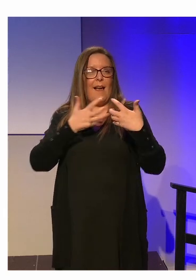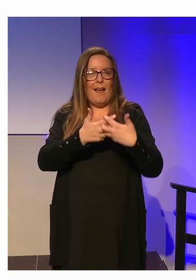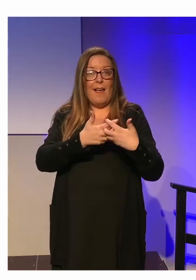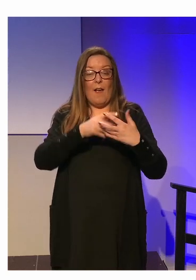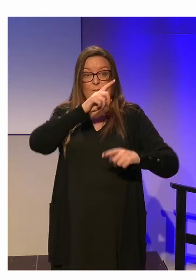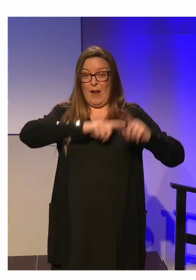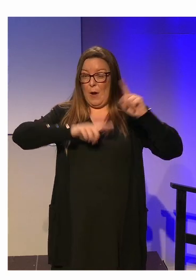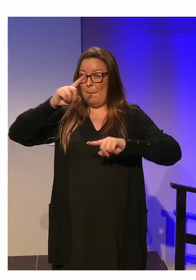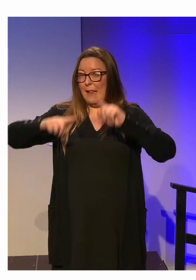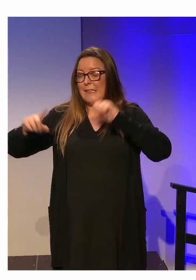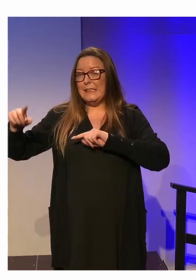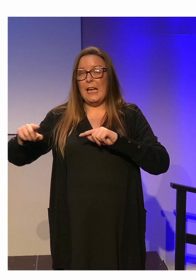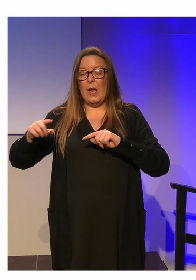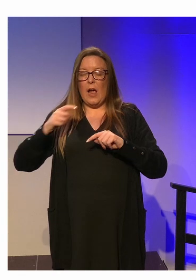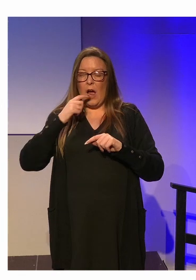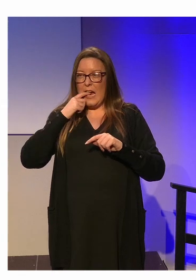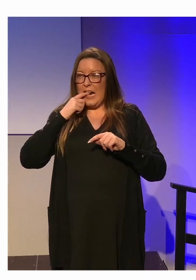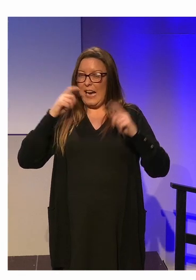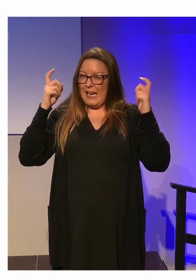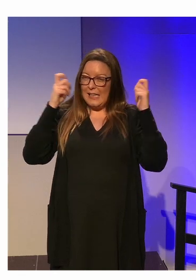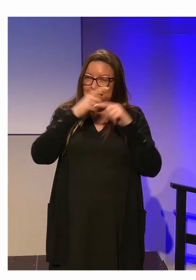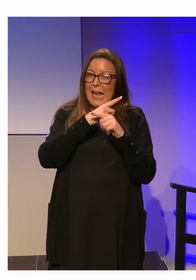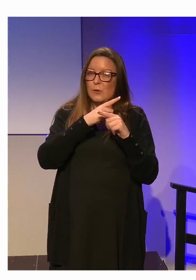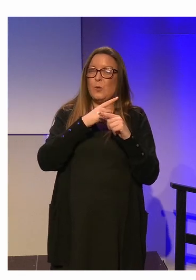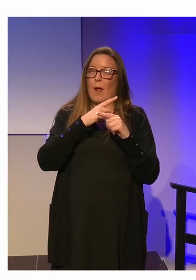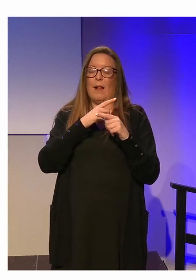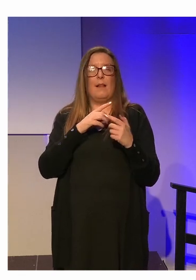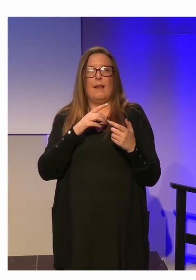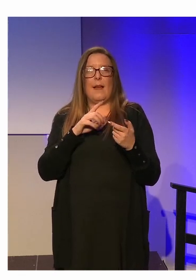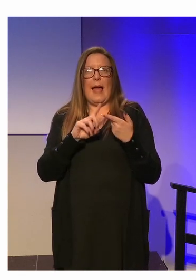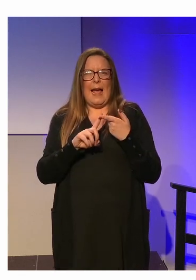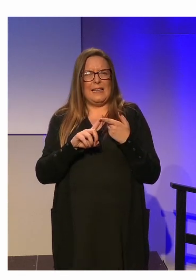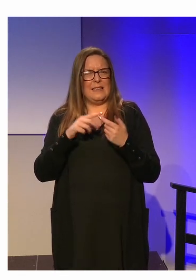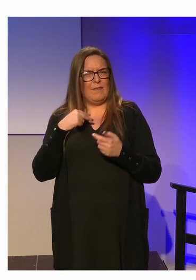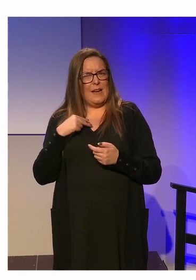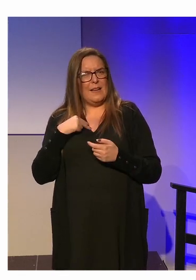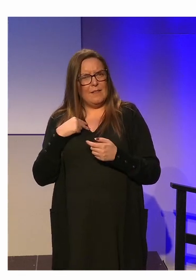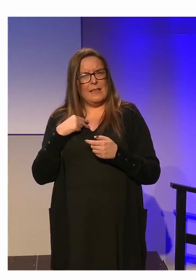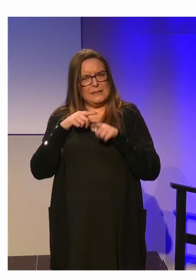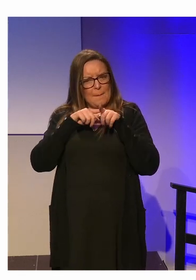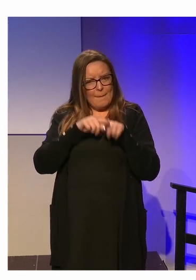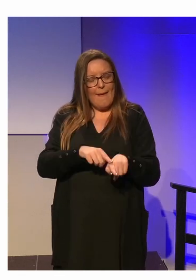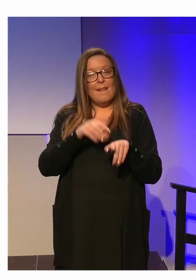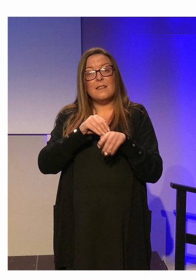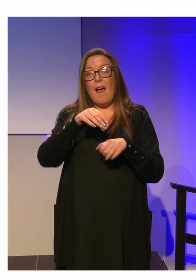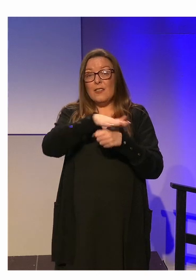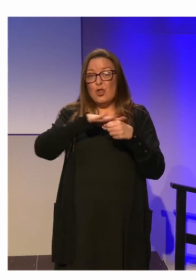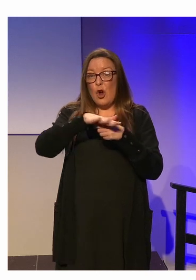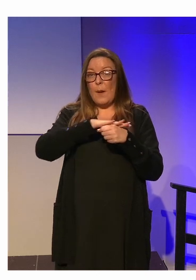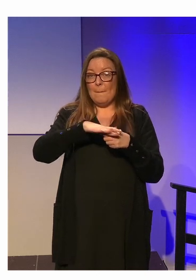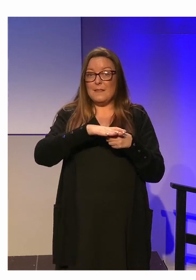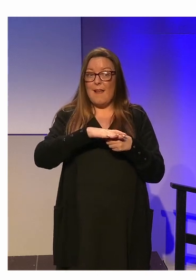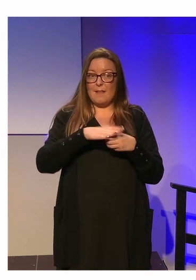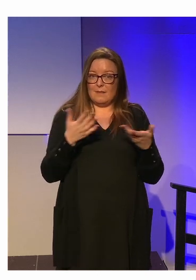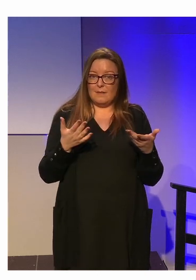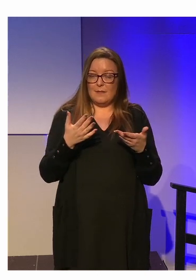incredibly contextual. So it is very dependent, circumstance on circumstance. And so you would know this in